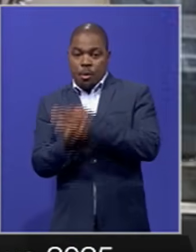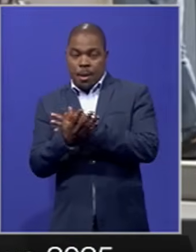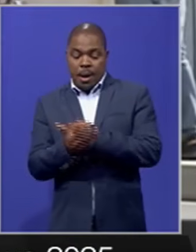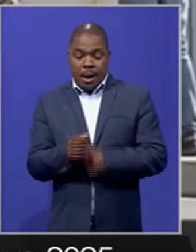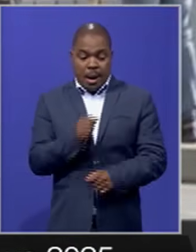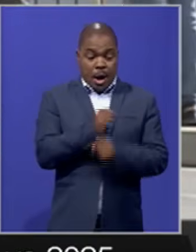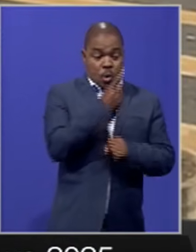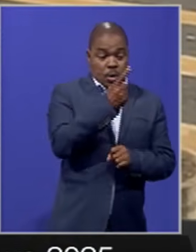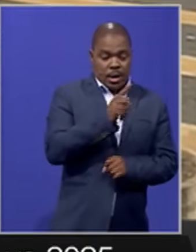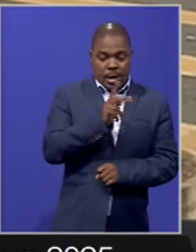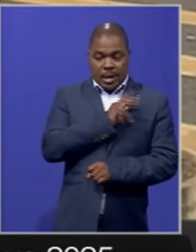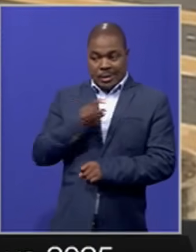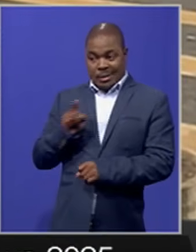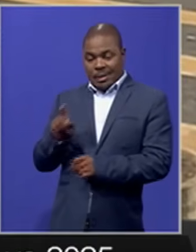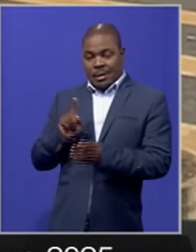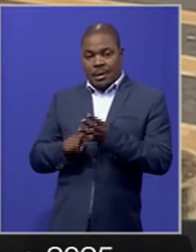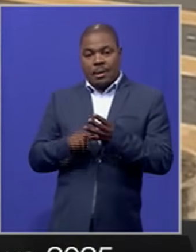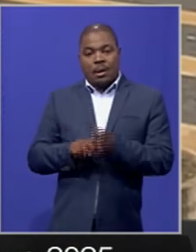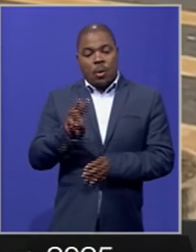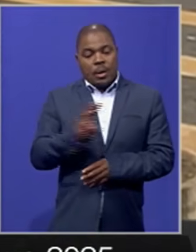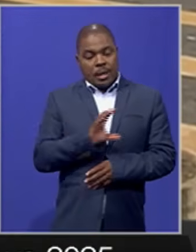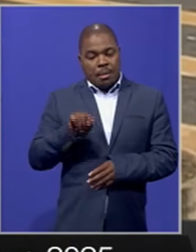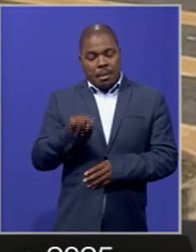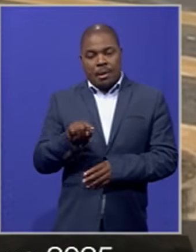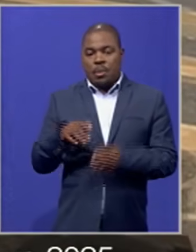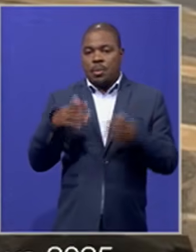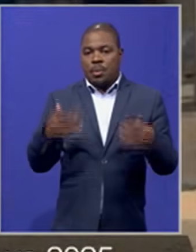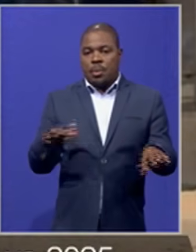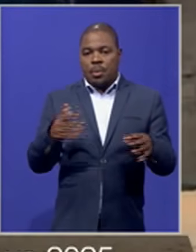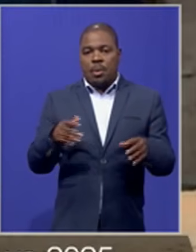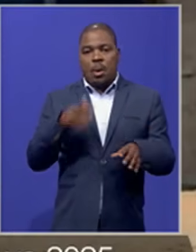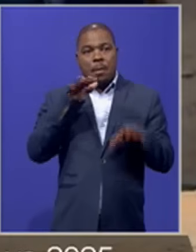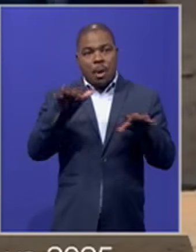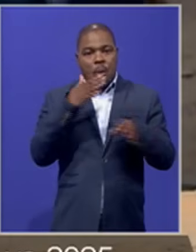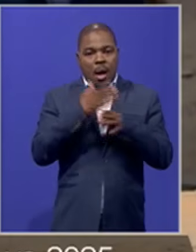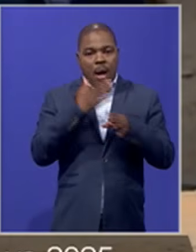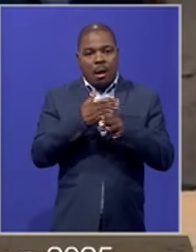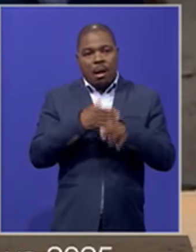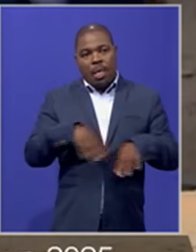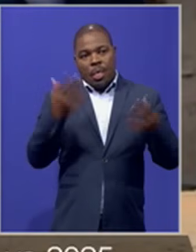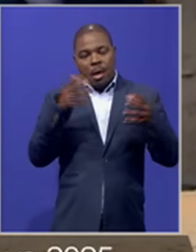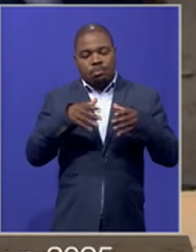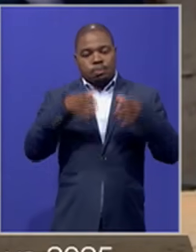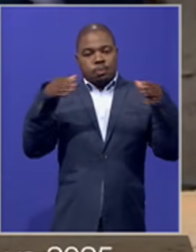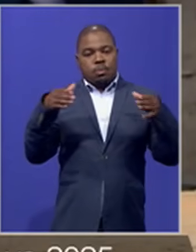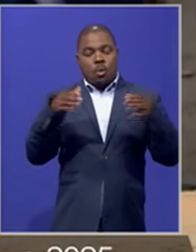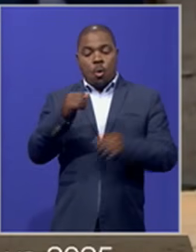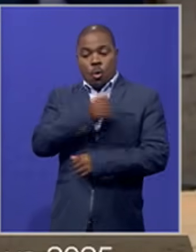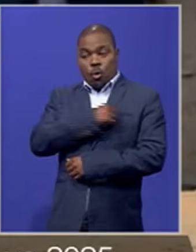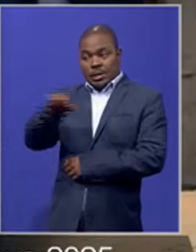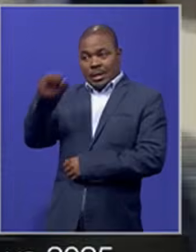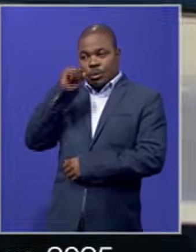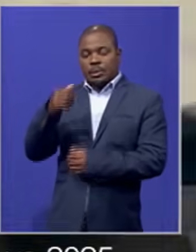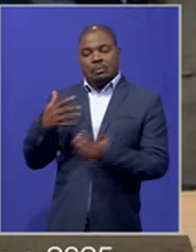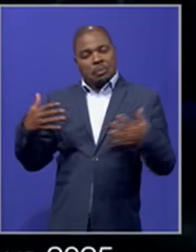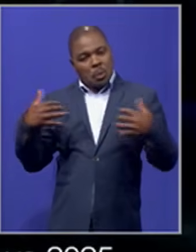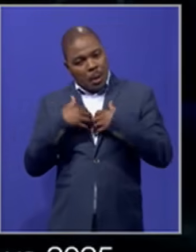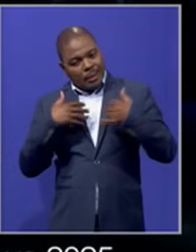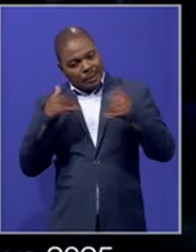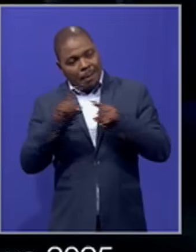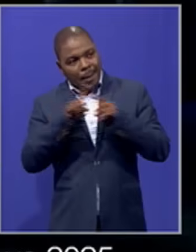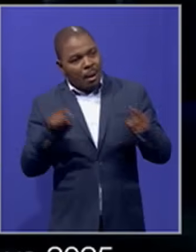Gauteng, KwaZulu-Natal le Kapa Bohlabela di bone tahlegelo e kgolo ya mešomo. COSATU le ge e na le dipelaelo e amogetše dipheto